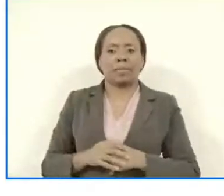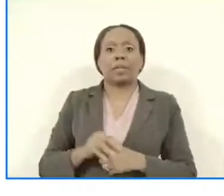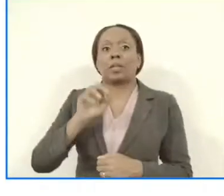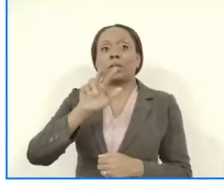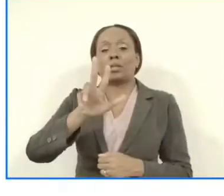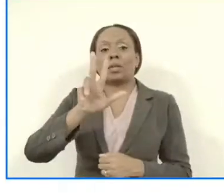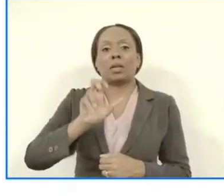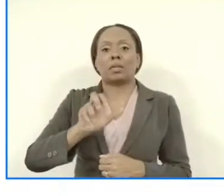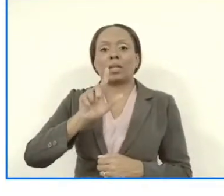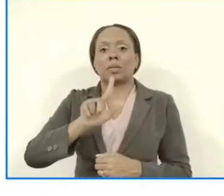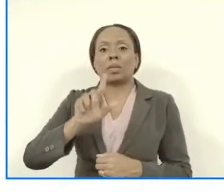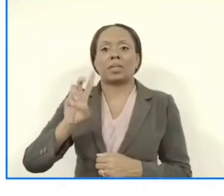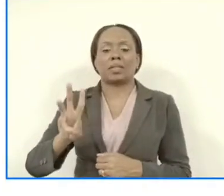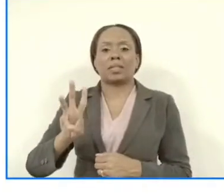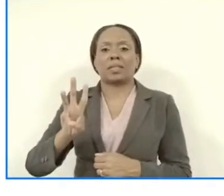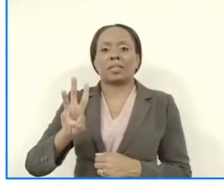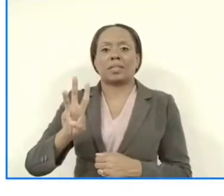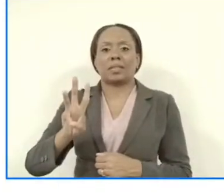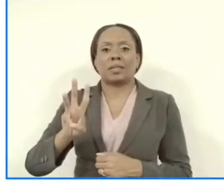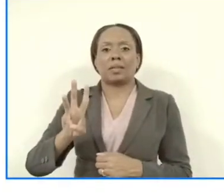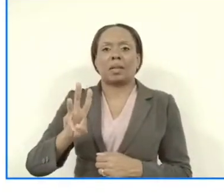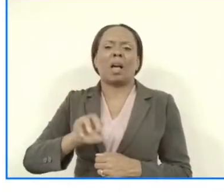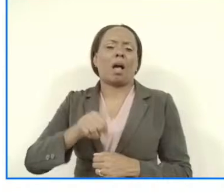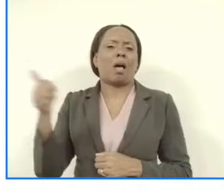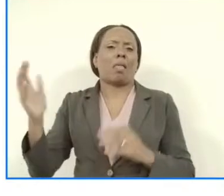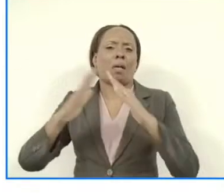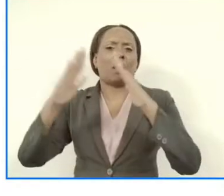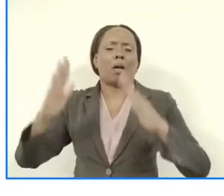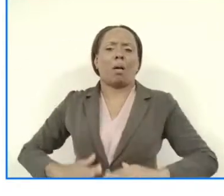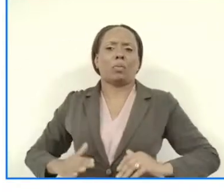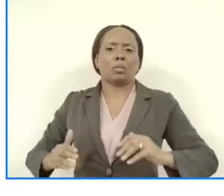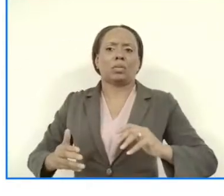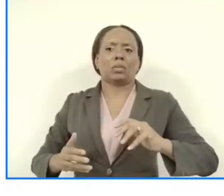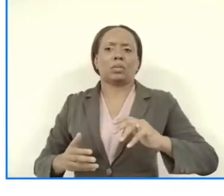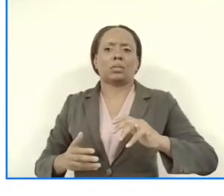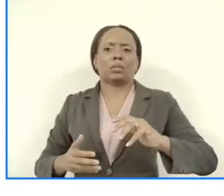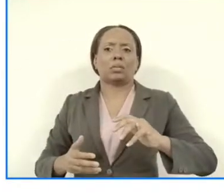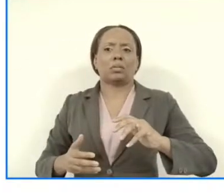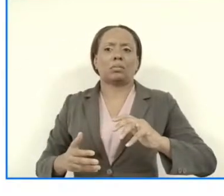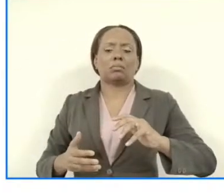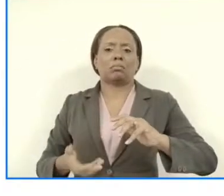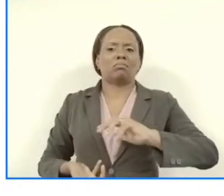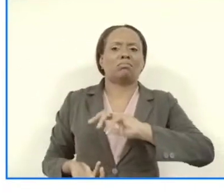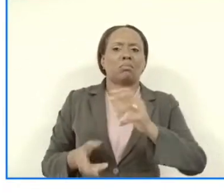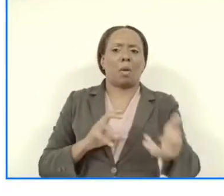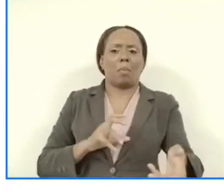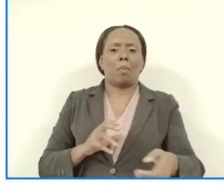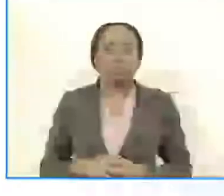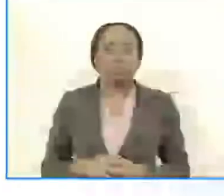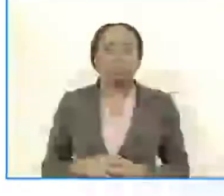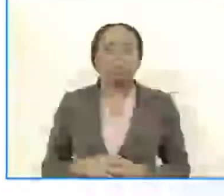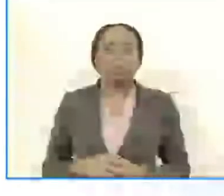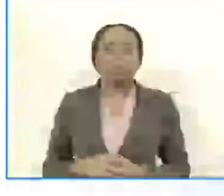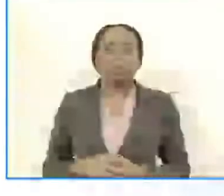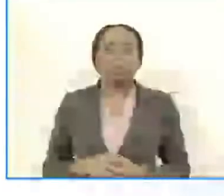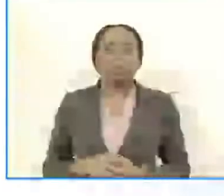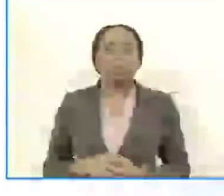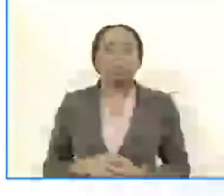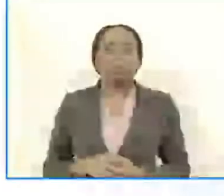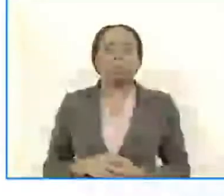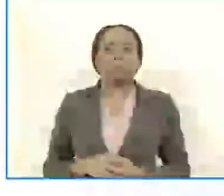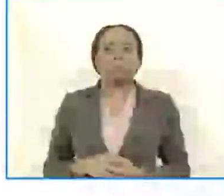326 reports of other house damage. We have, at this point in time,